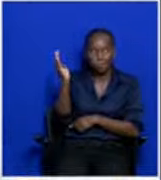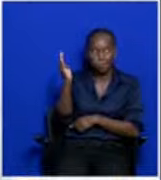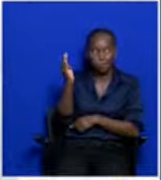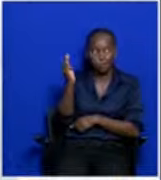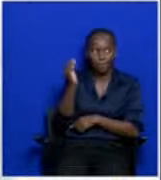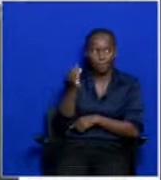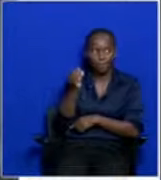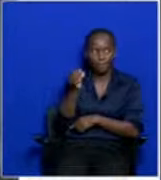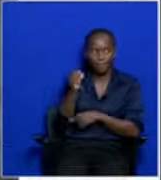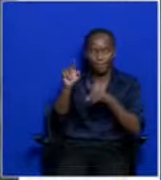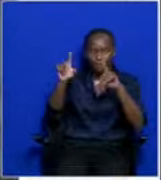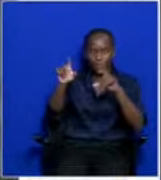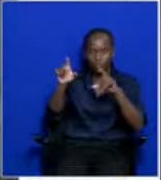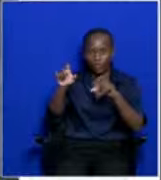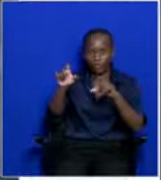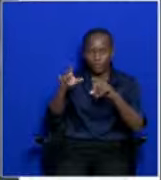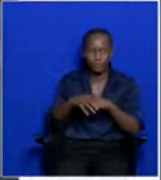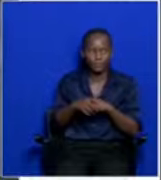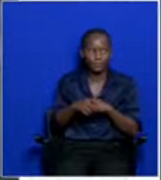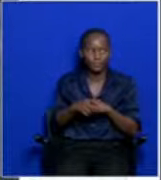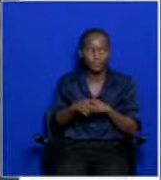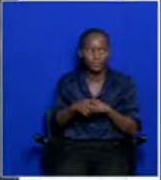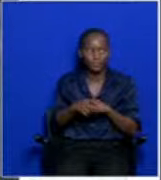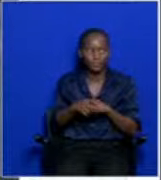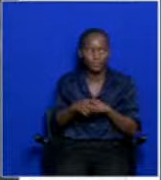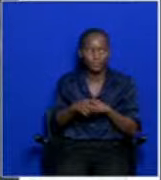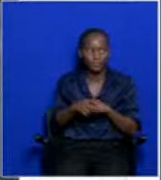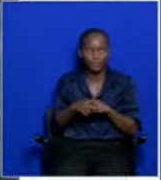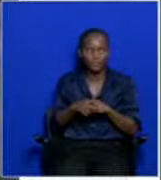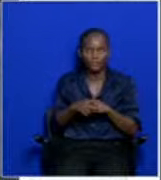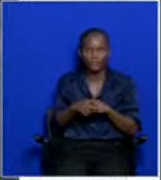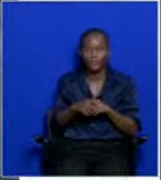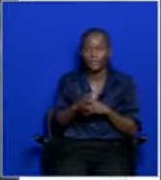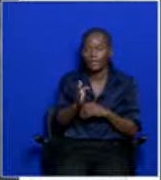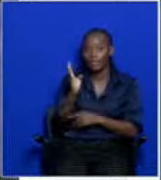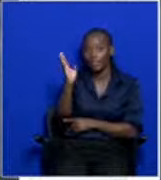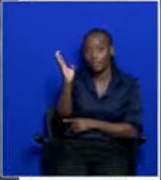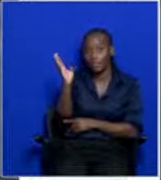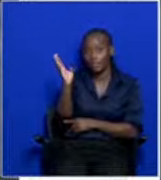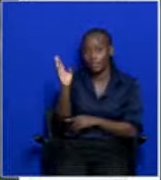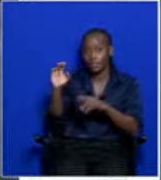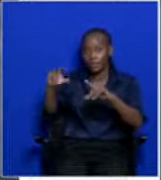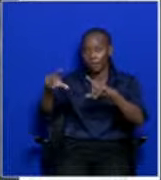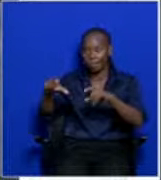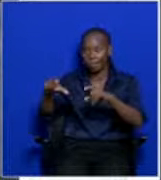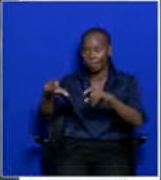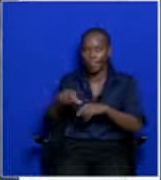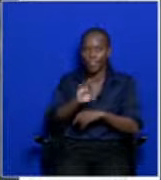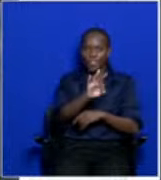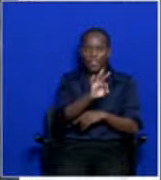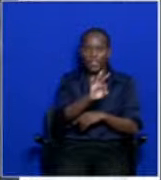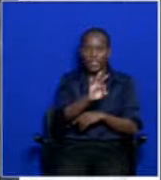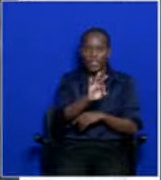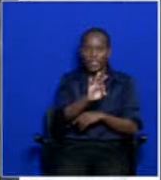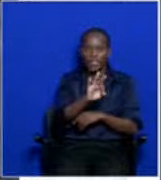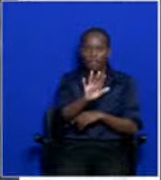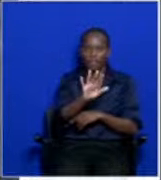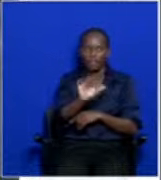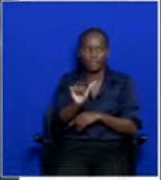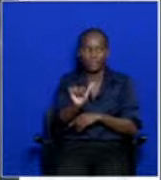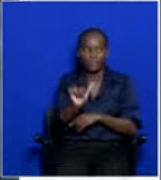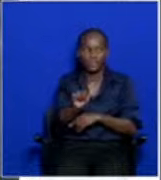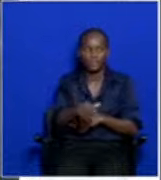over leaf at 356, there is this other picture, 356. What are